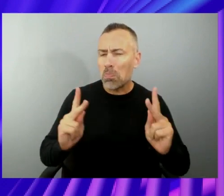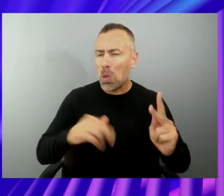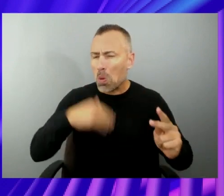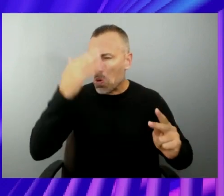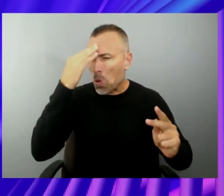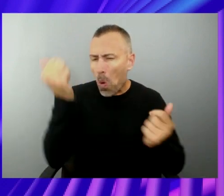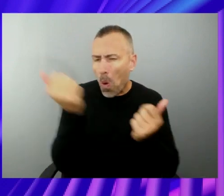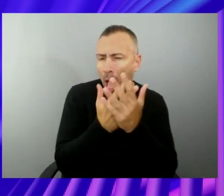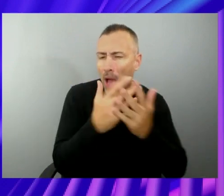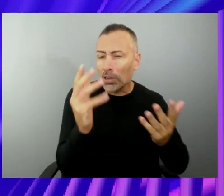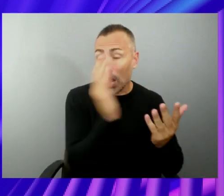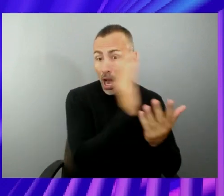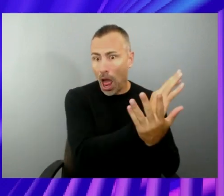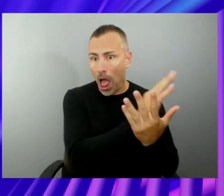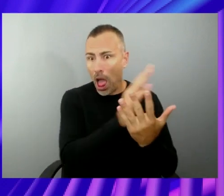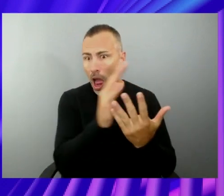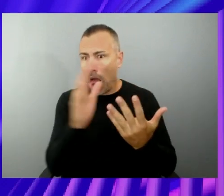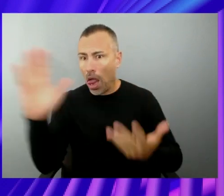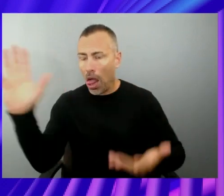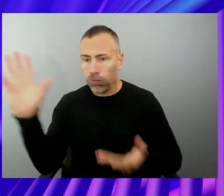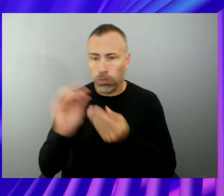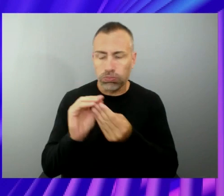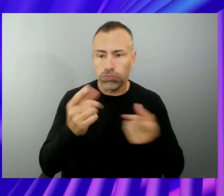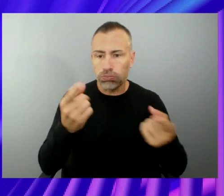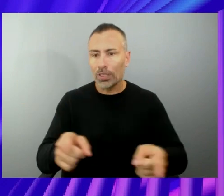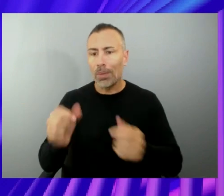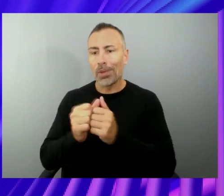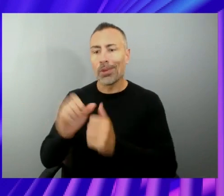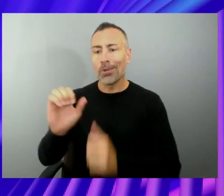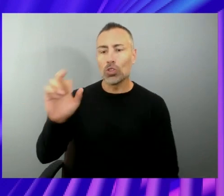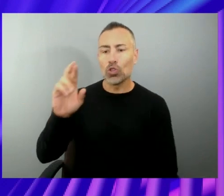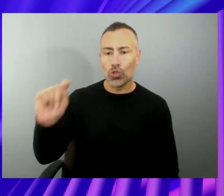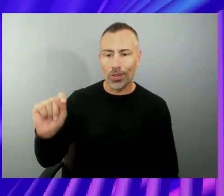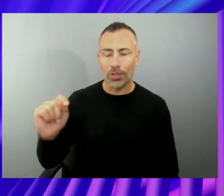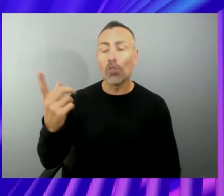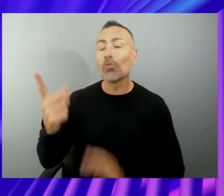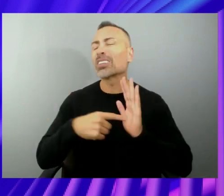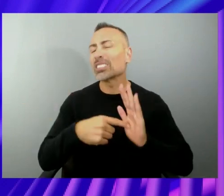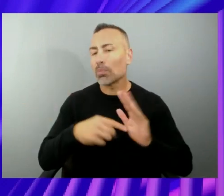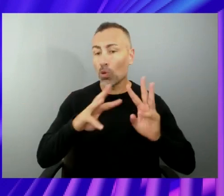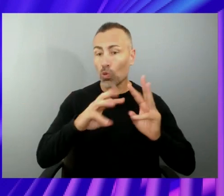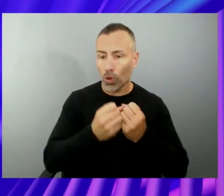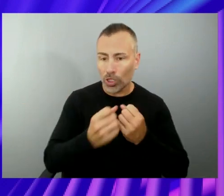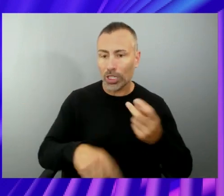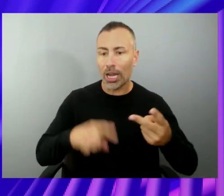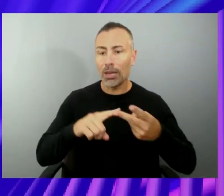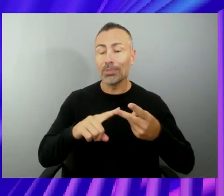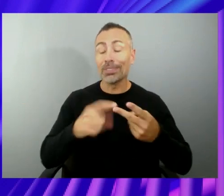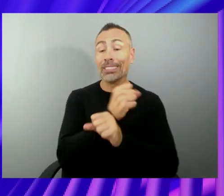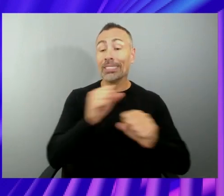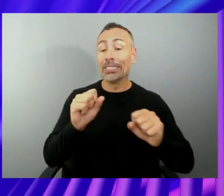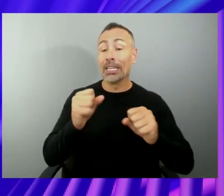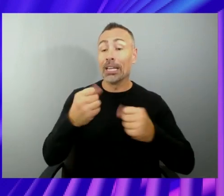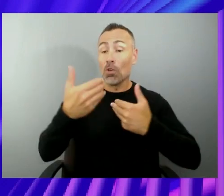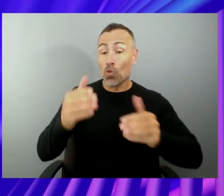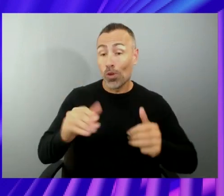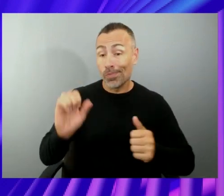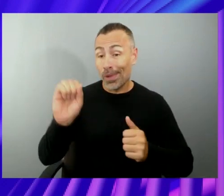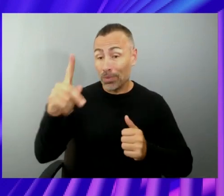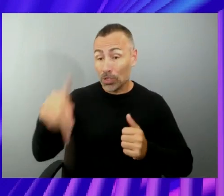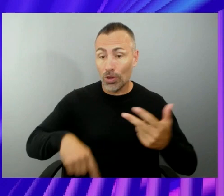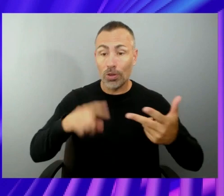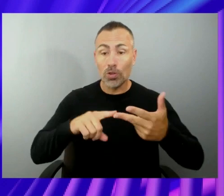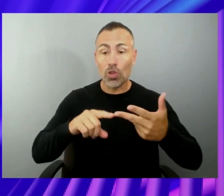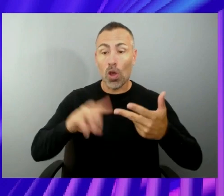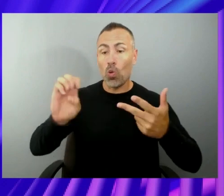is doing in relations to workshops, safe room episodes, maybe even like webinars or trainings, all of that